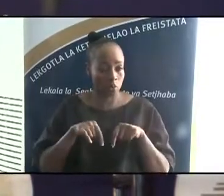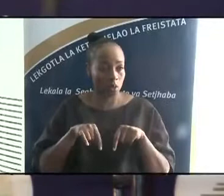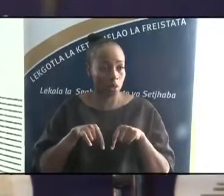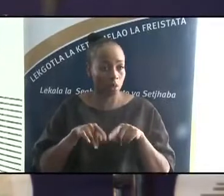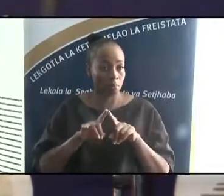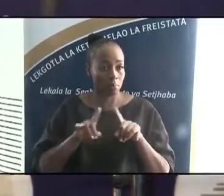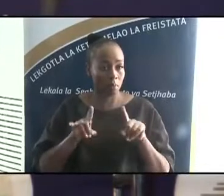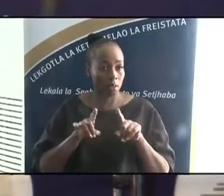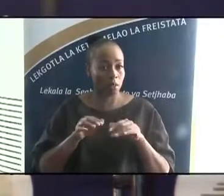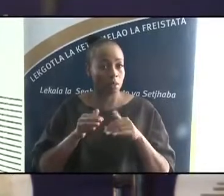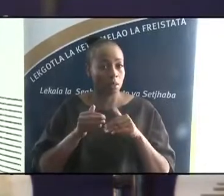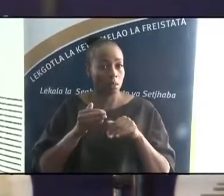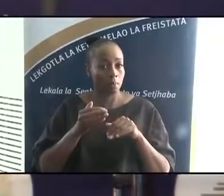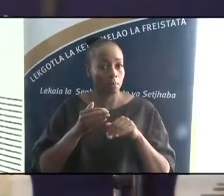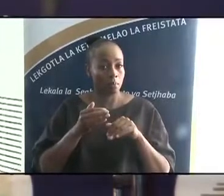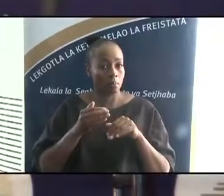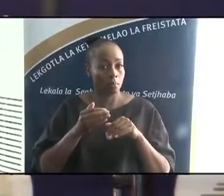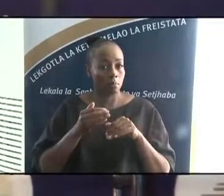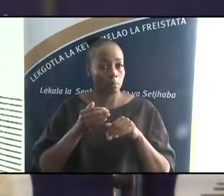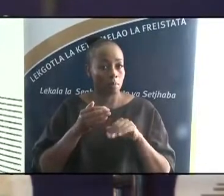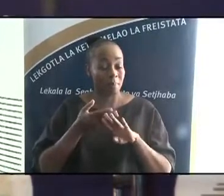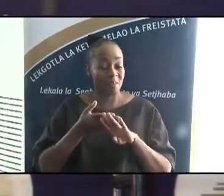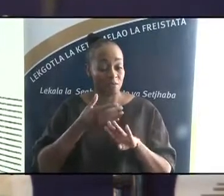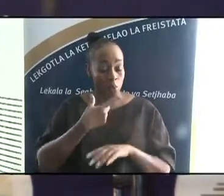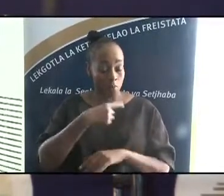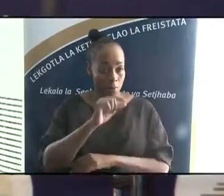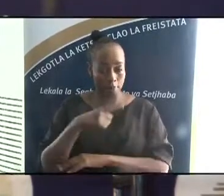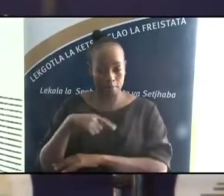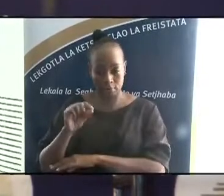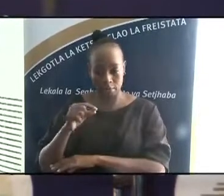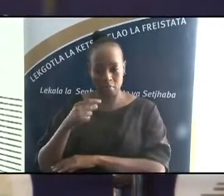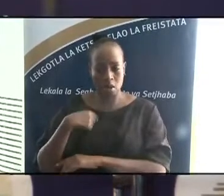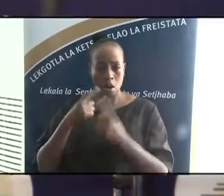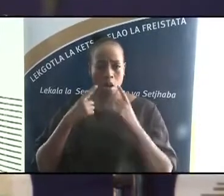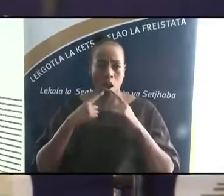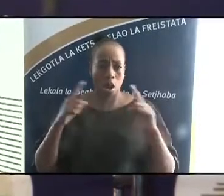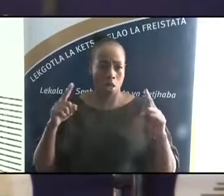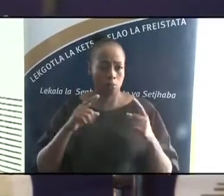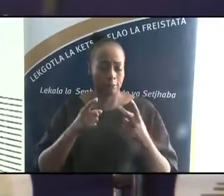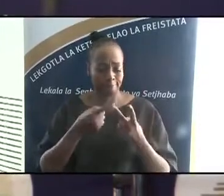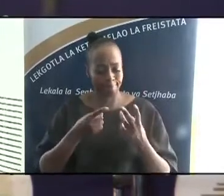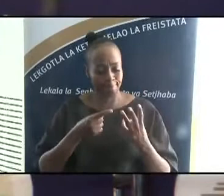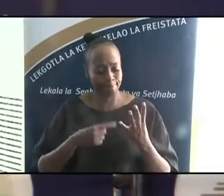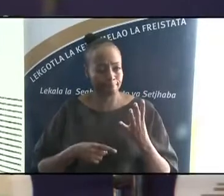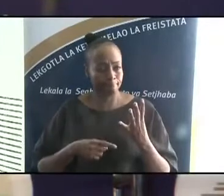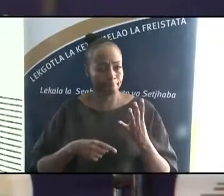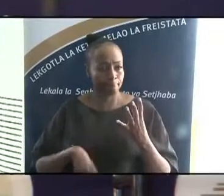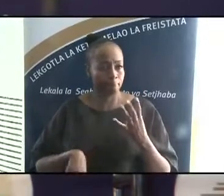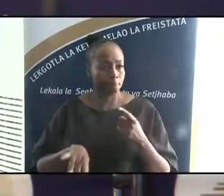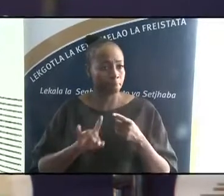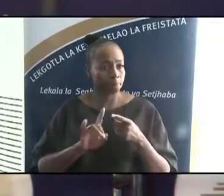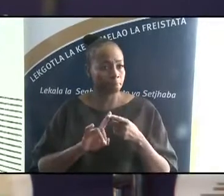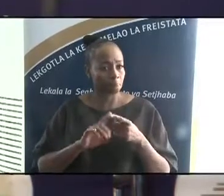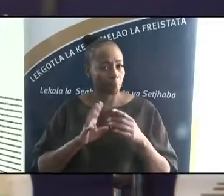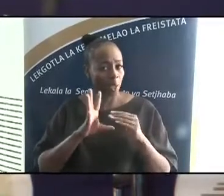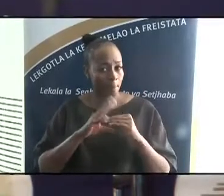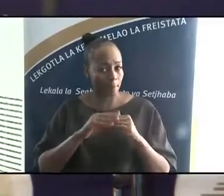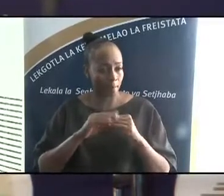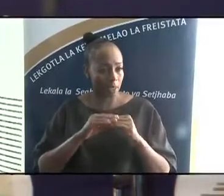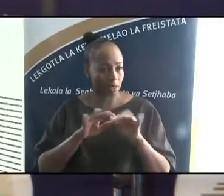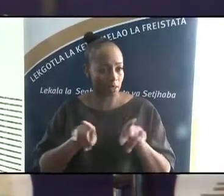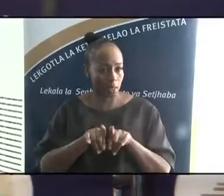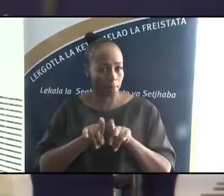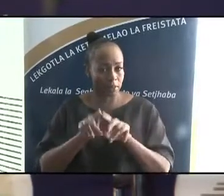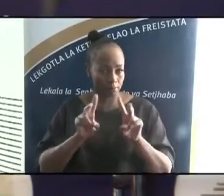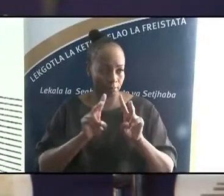But before the House adjourns, I wish to make the following announcements. That Honourable Members and guests